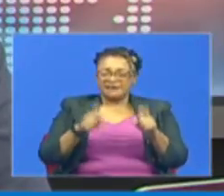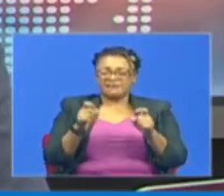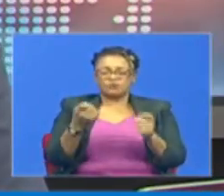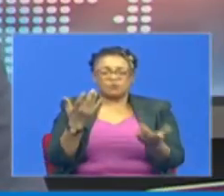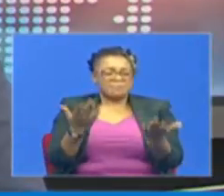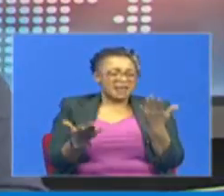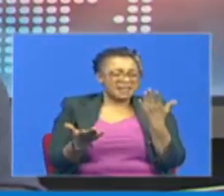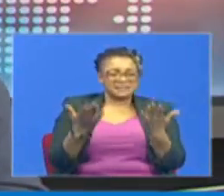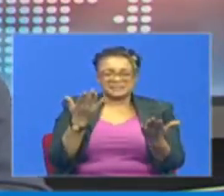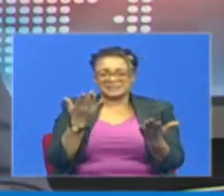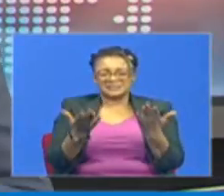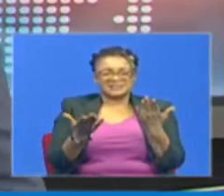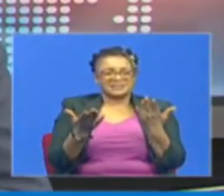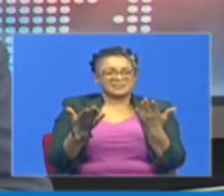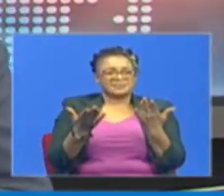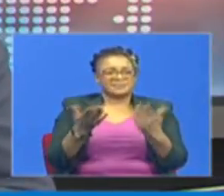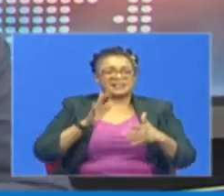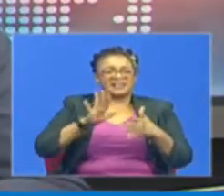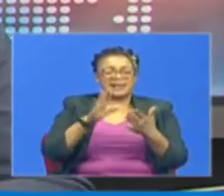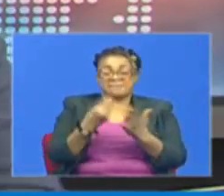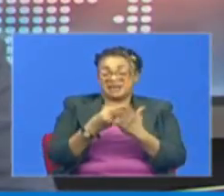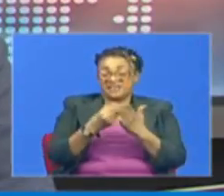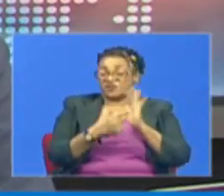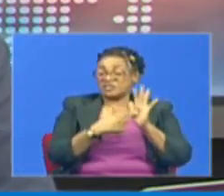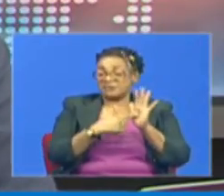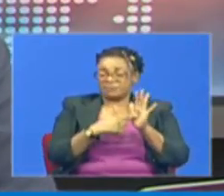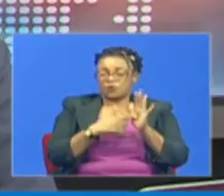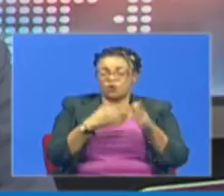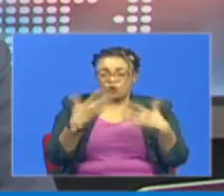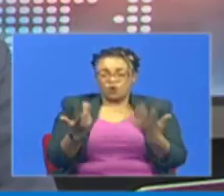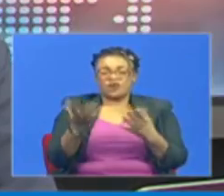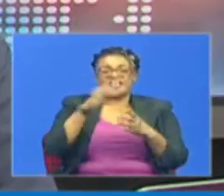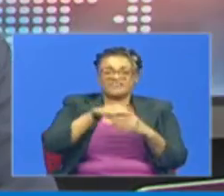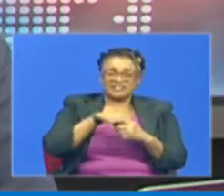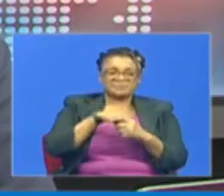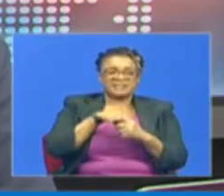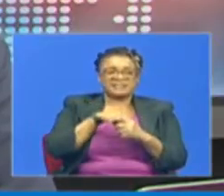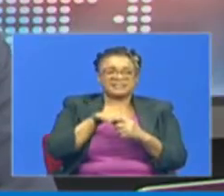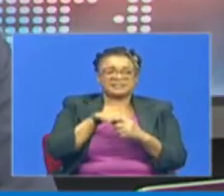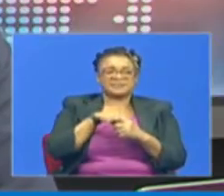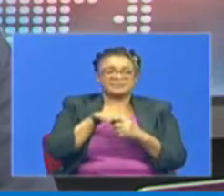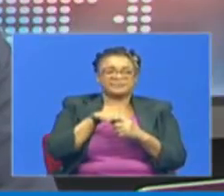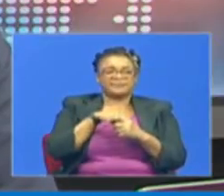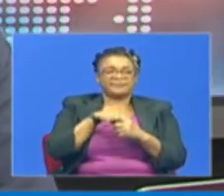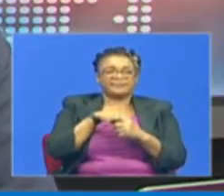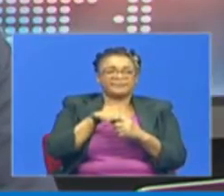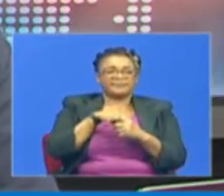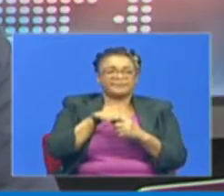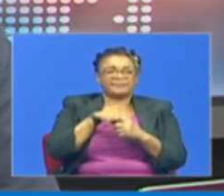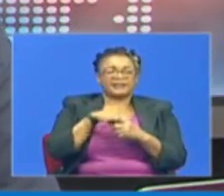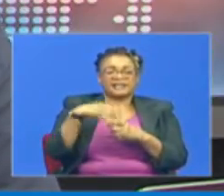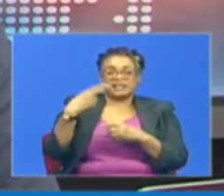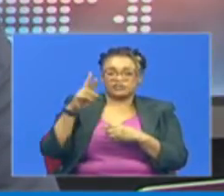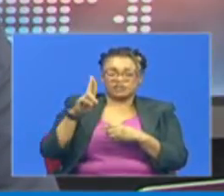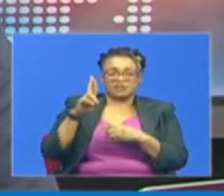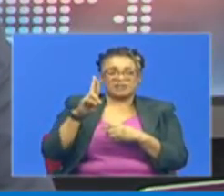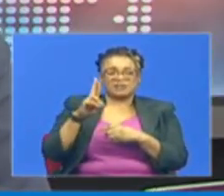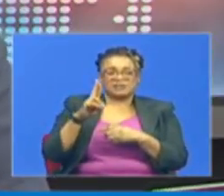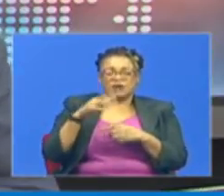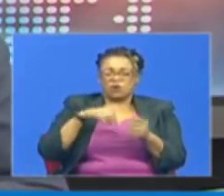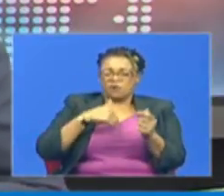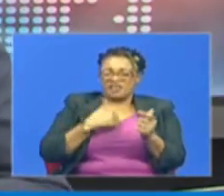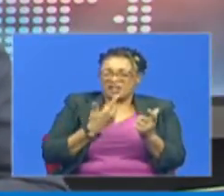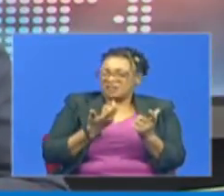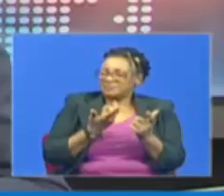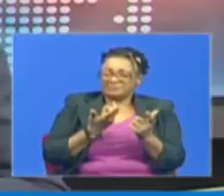of their monies, for instance, and what they invest in. And this even now goes into investment in HR. What do you feel, what